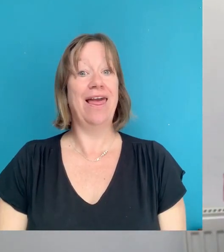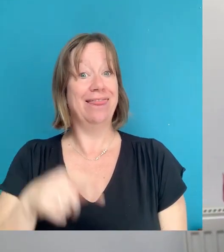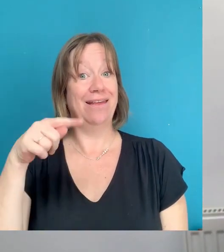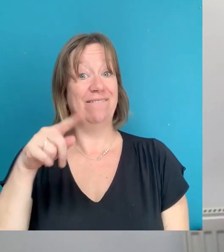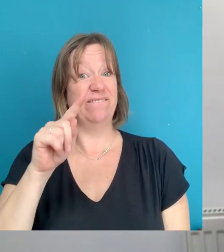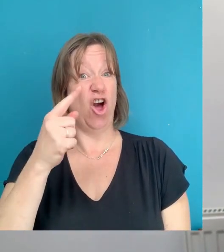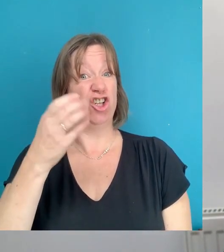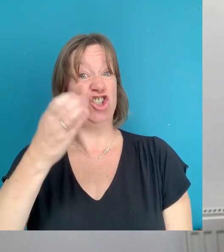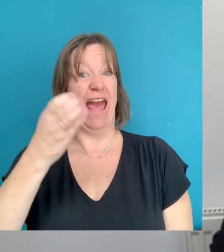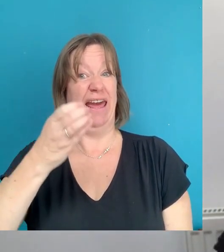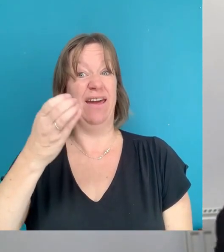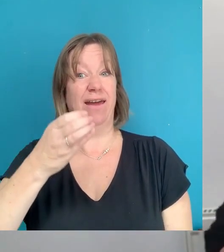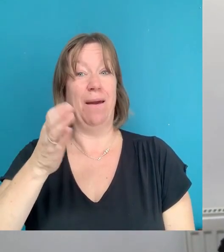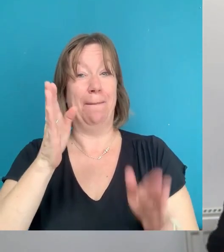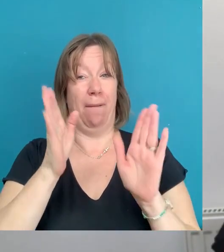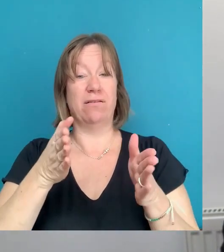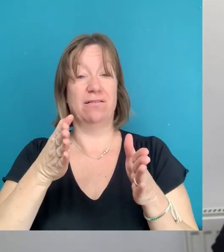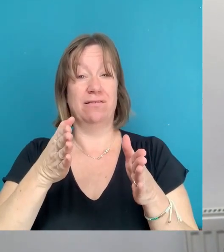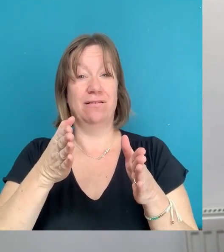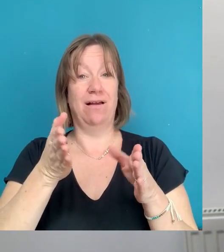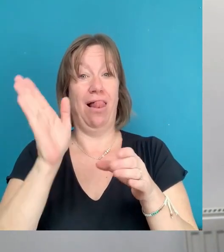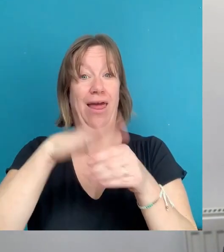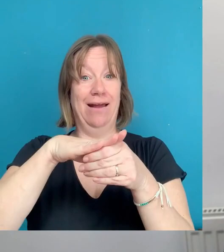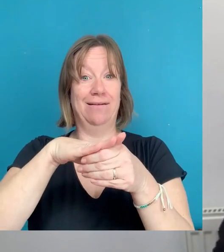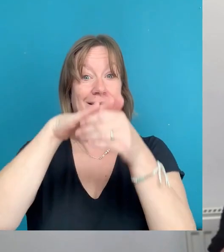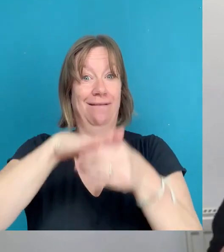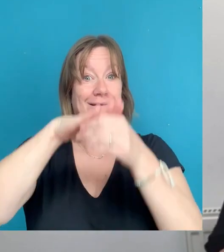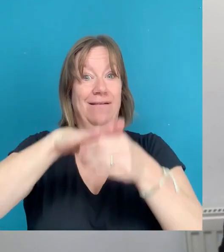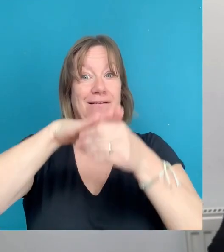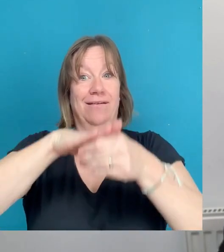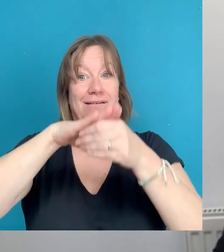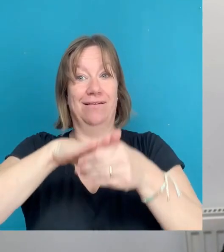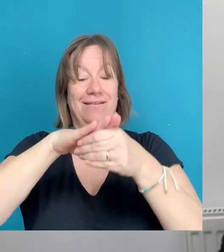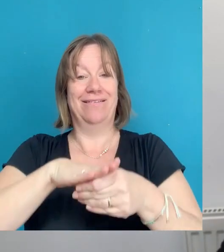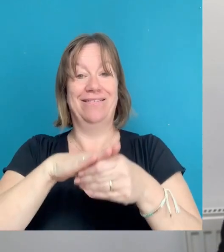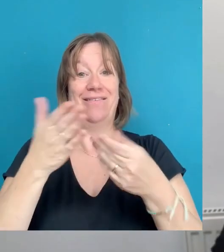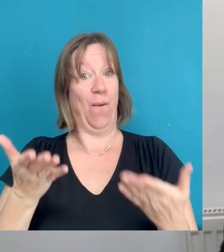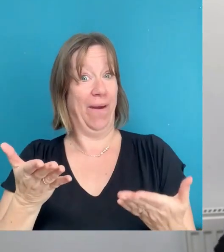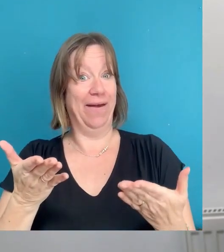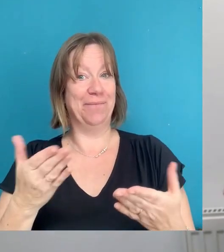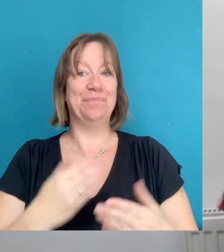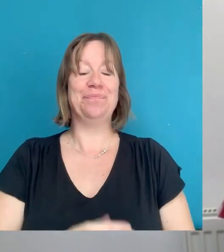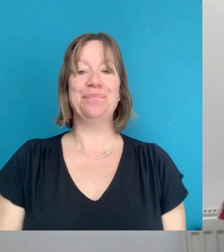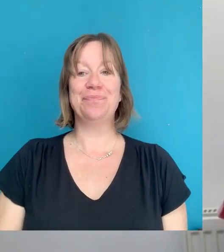So I'm just going to shake this so the lid's on, giving it a good shake.